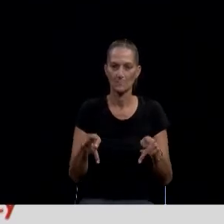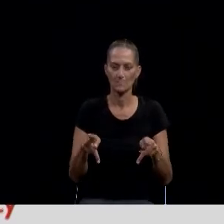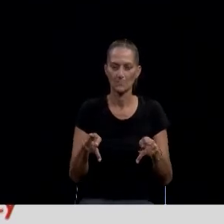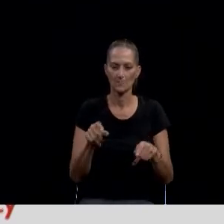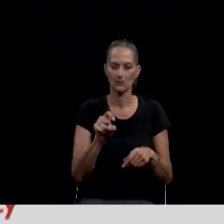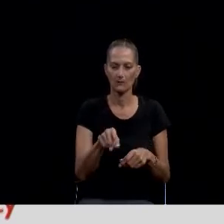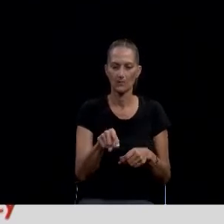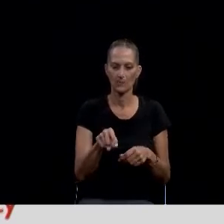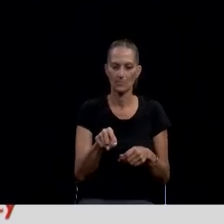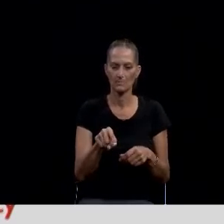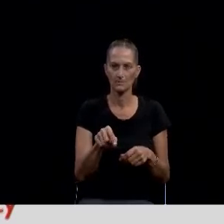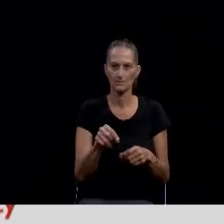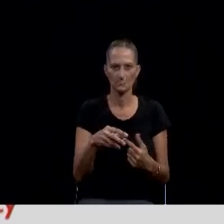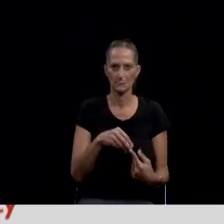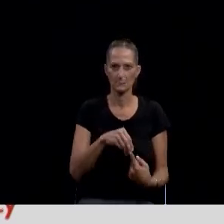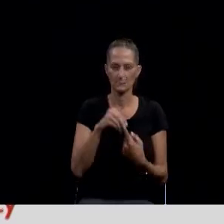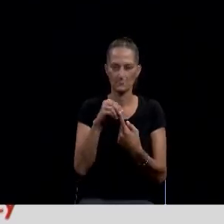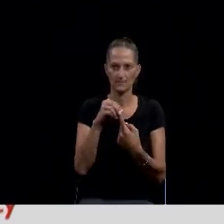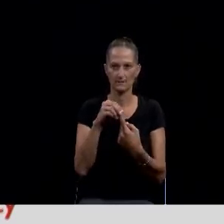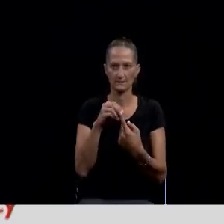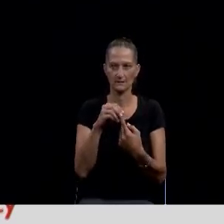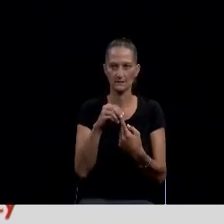in honor of Paul Quinn College.